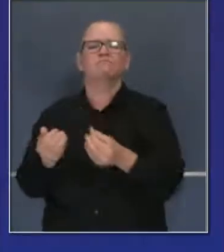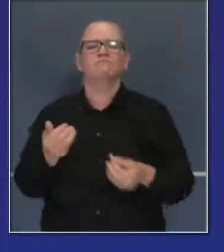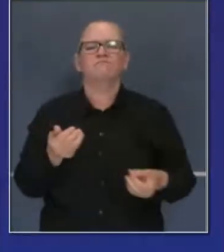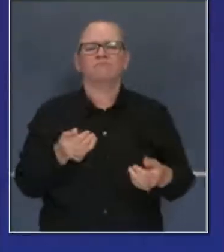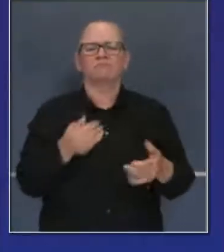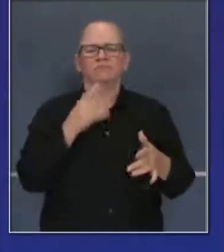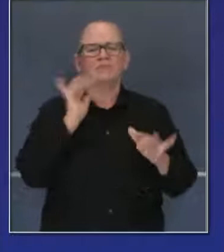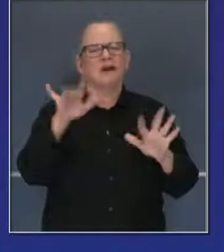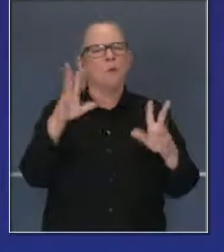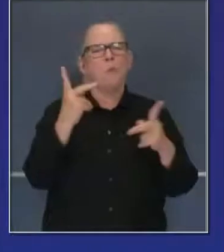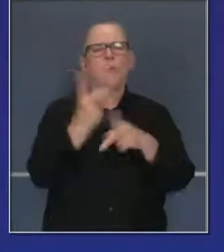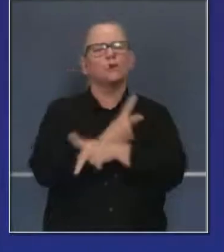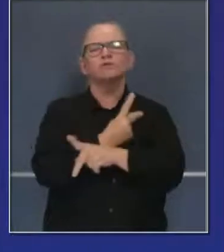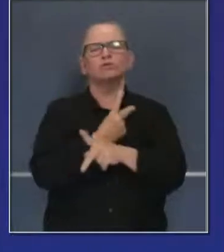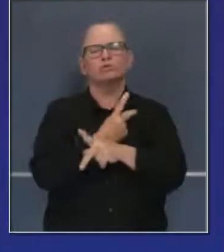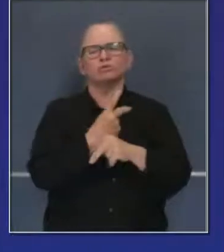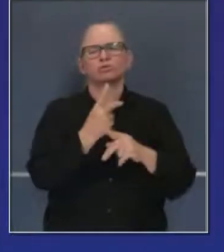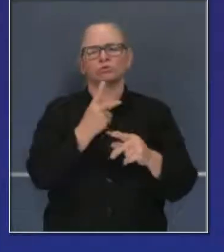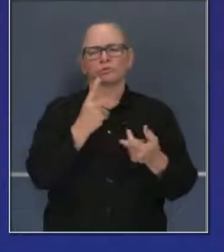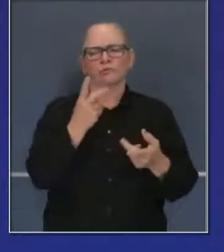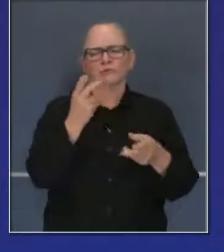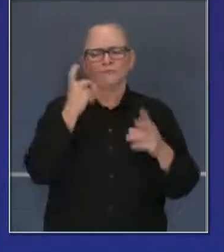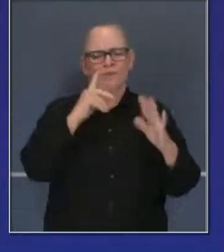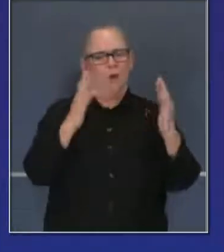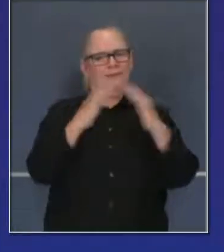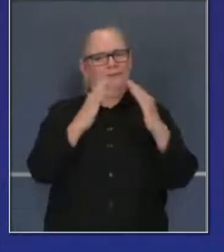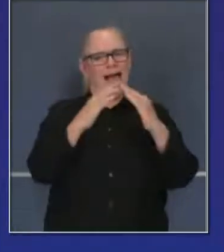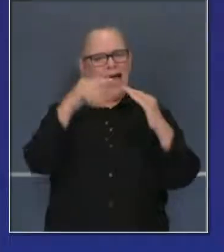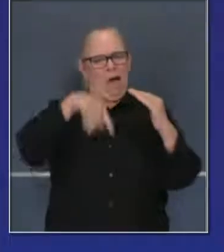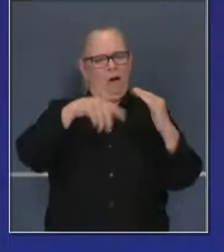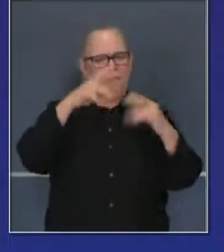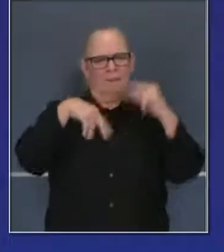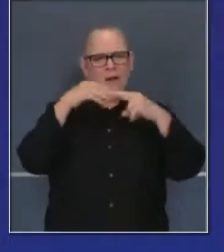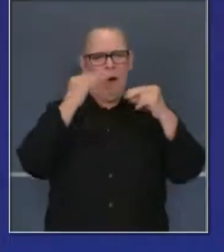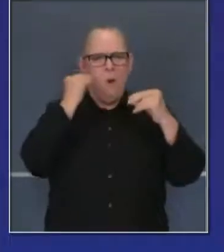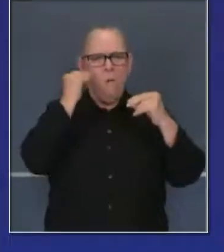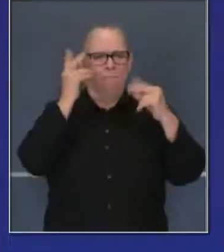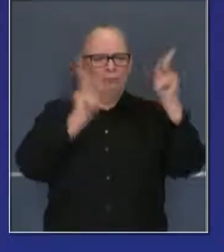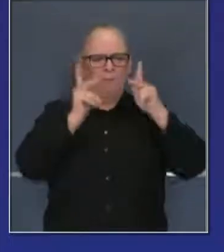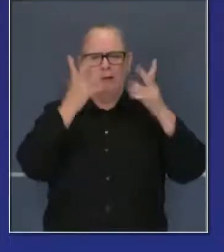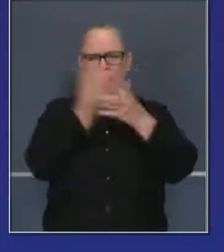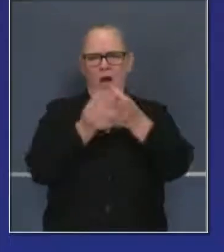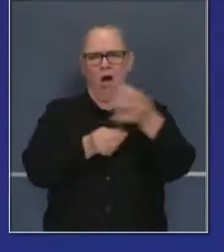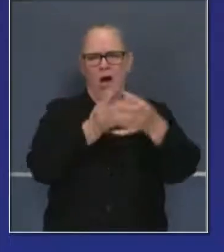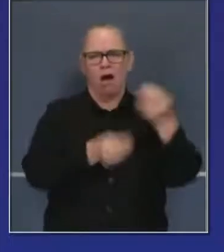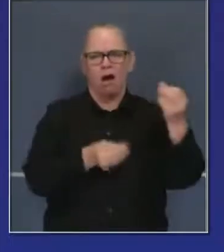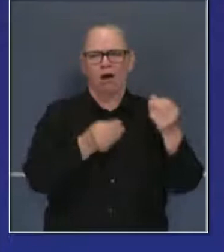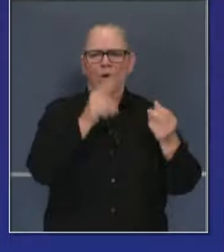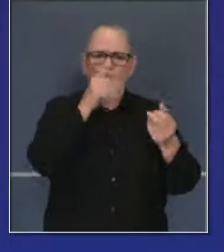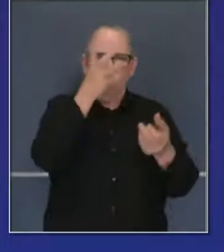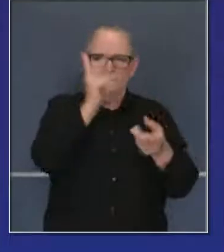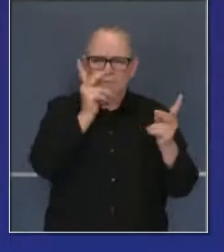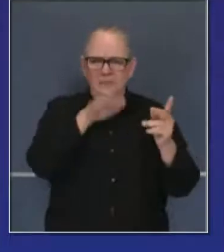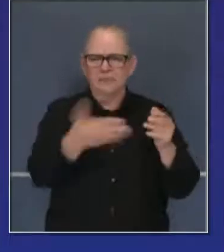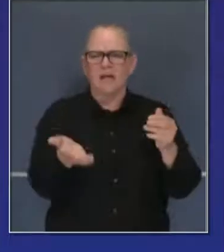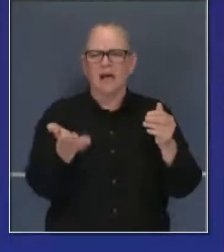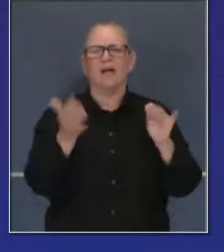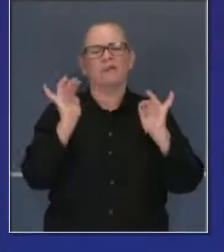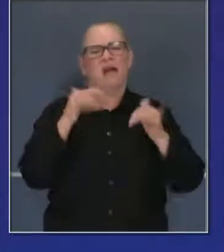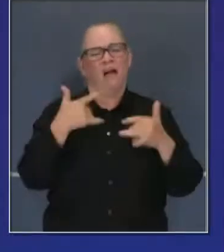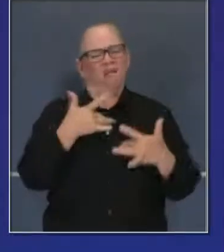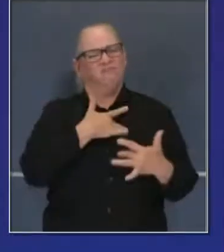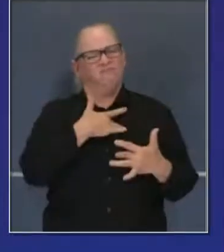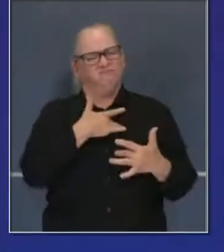destructive and devastating from structural perspective and lives lost perspective, not just acreage perspective. Gives you a sense of the